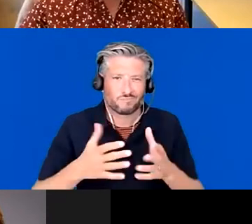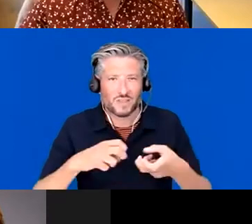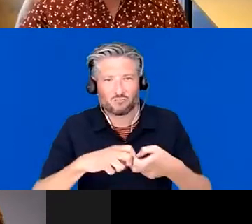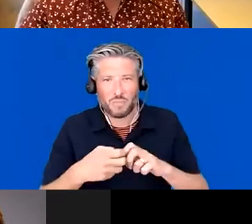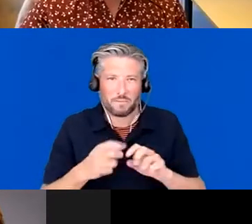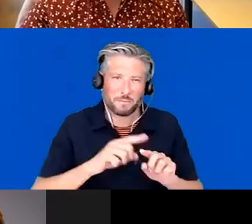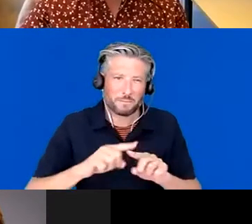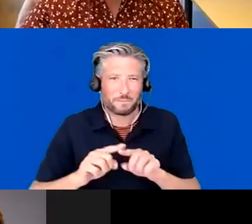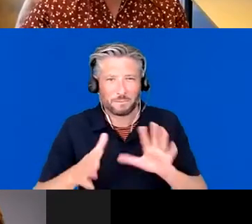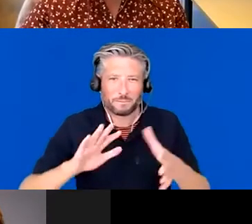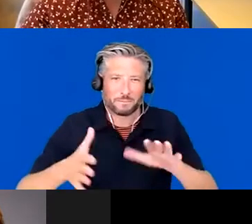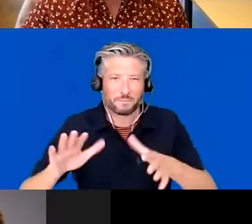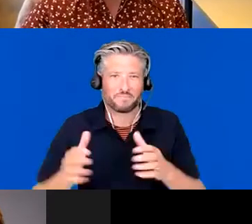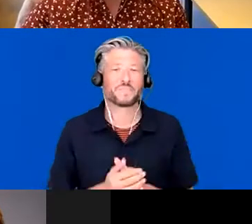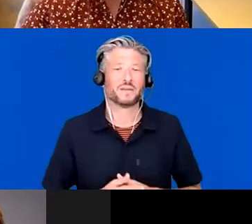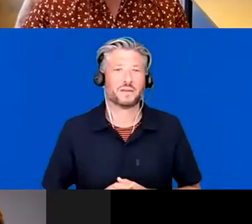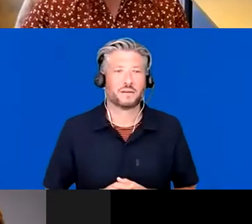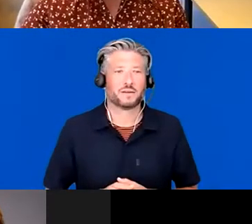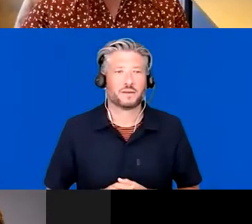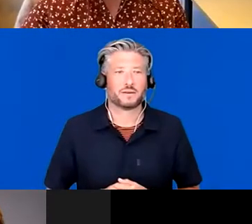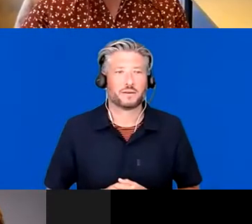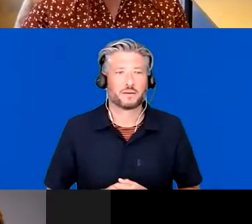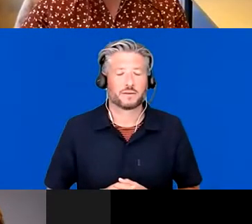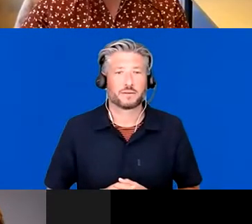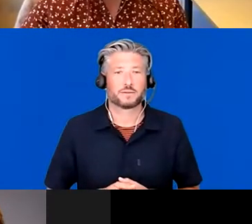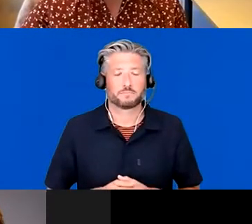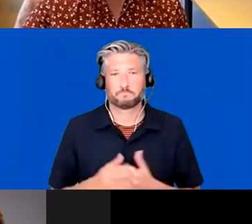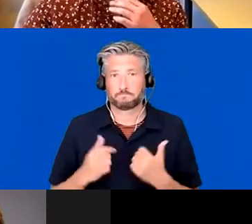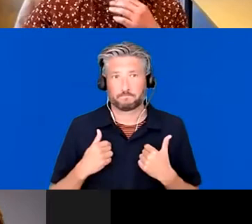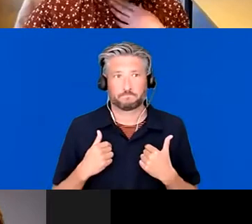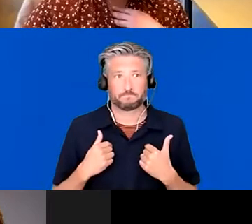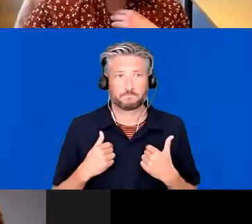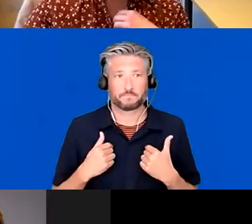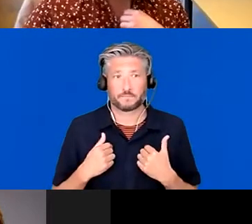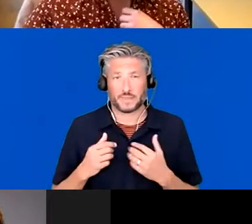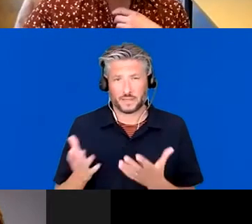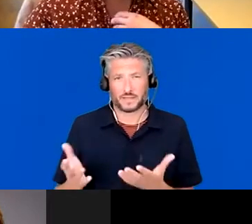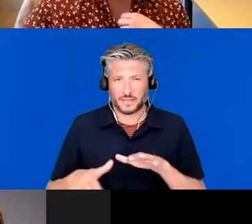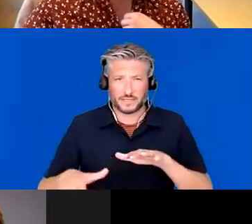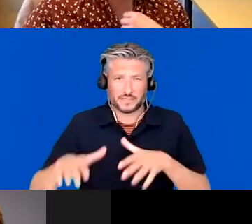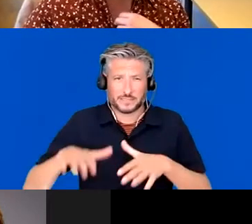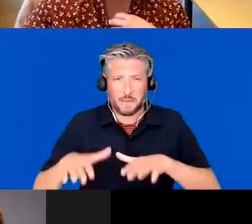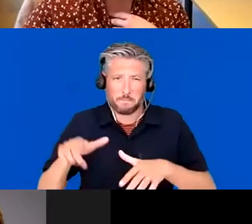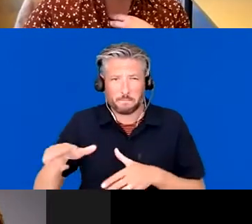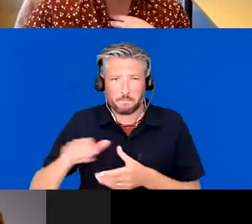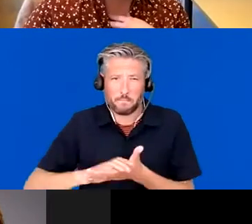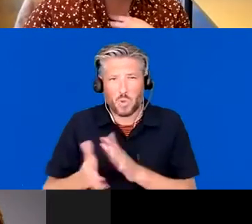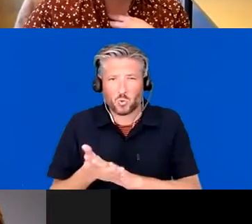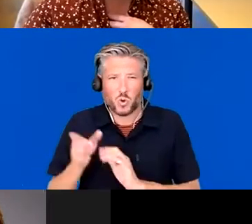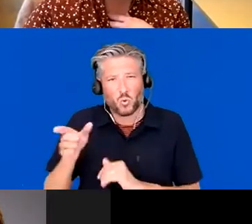Yeah, as Bodo said, we too went, we went a hybrid route. All of our papers were